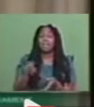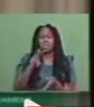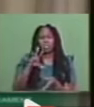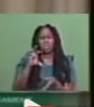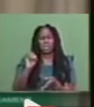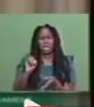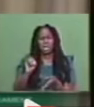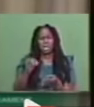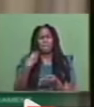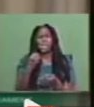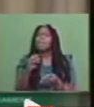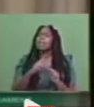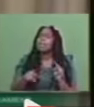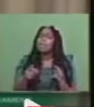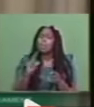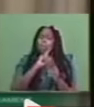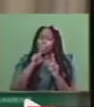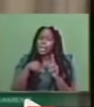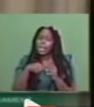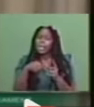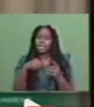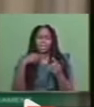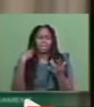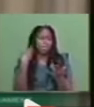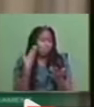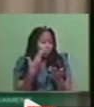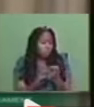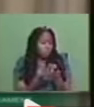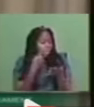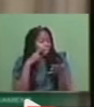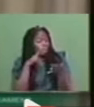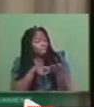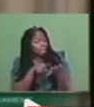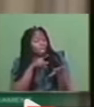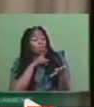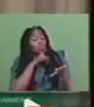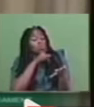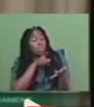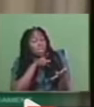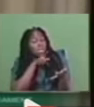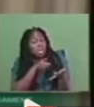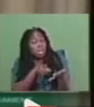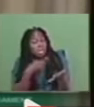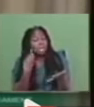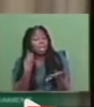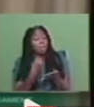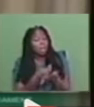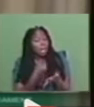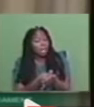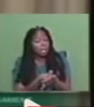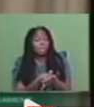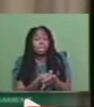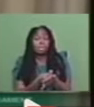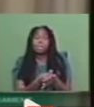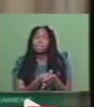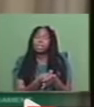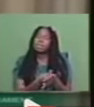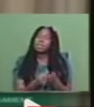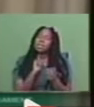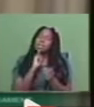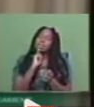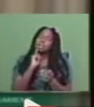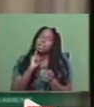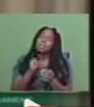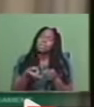what's happening? The interest is over $1 billion. Over $1 billion. So he underestimates